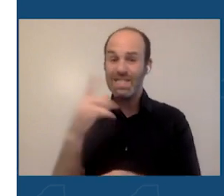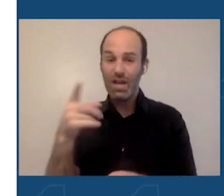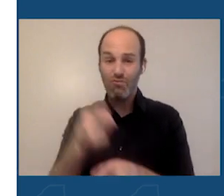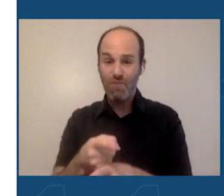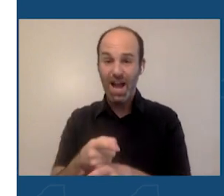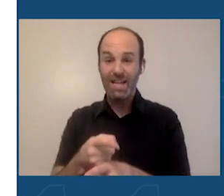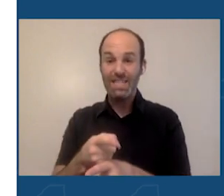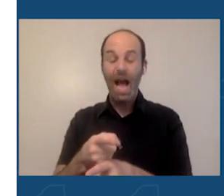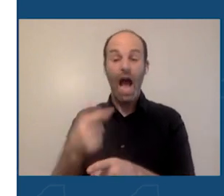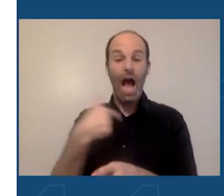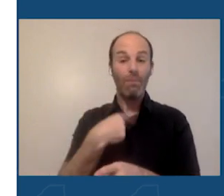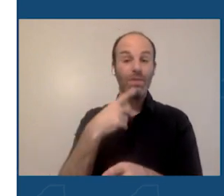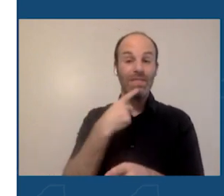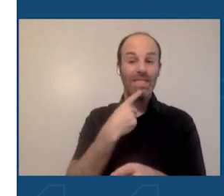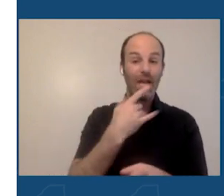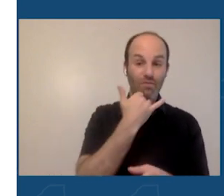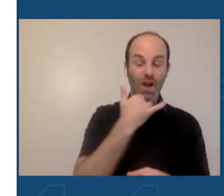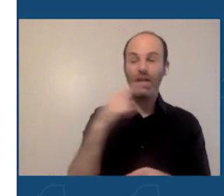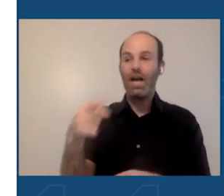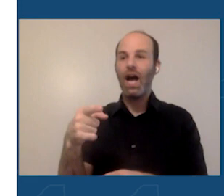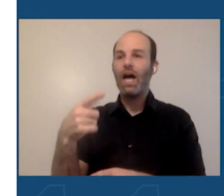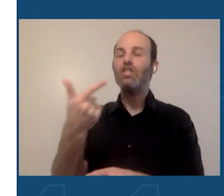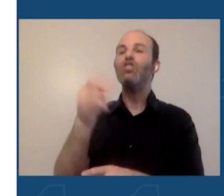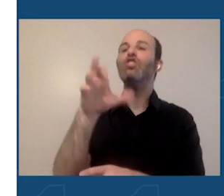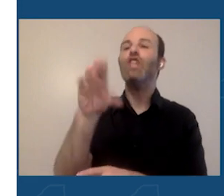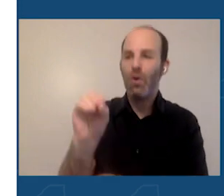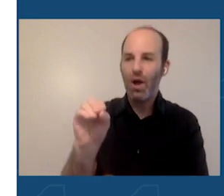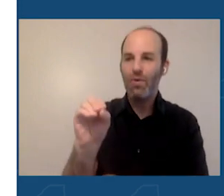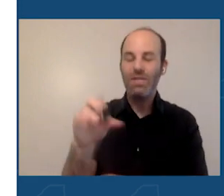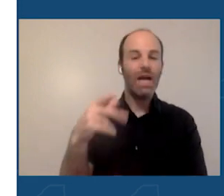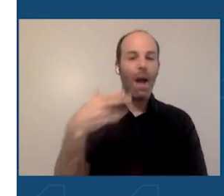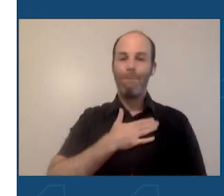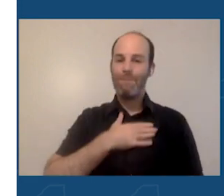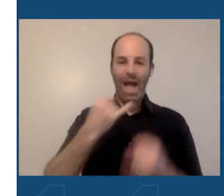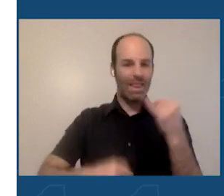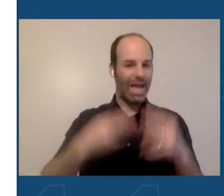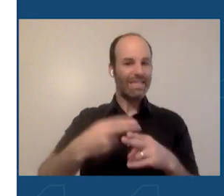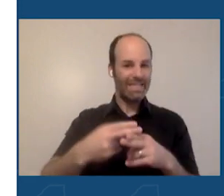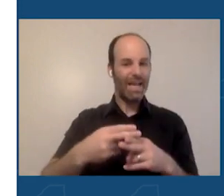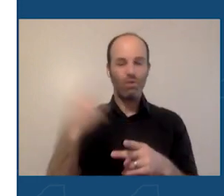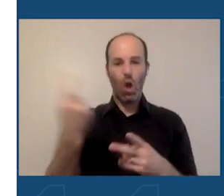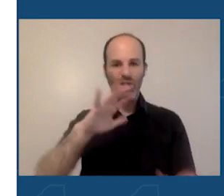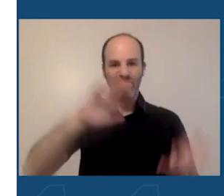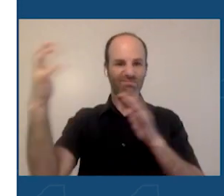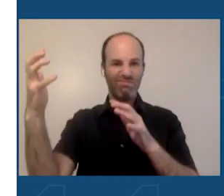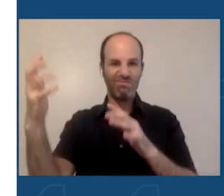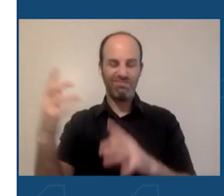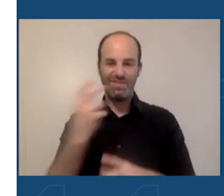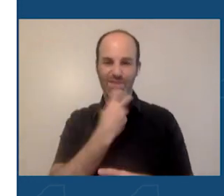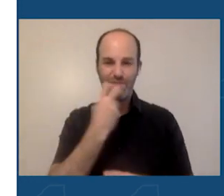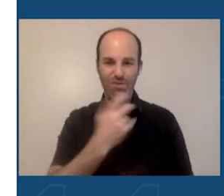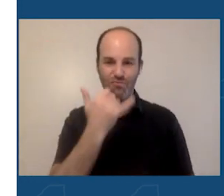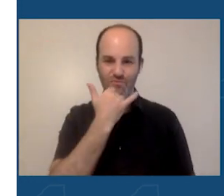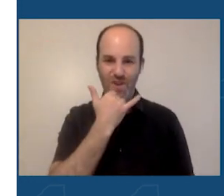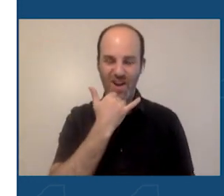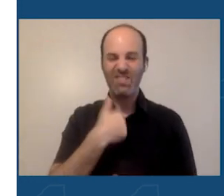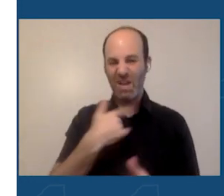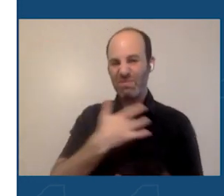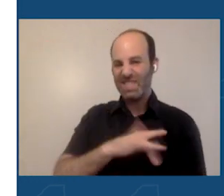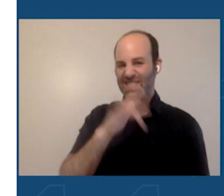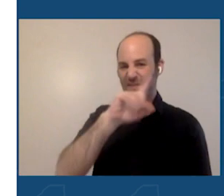Jero, okay. Hochul gets mutilated all the time, so I'm a little sensitive about when that happens. So nice to see you. And of